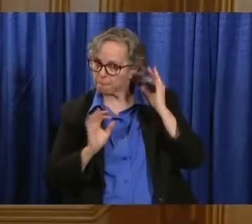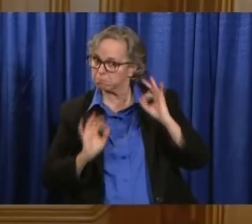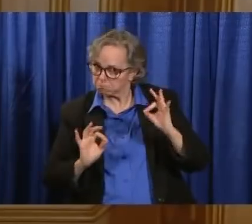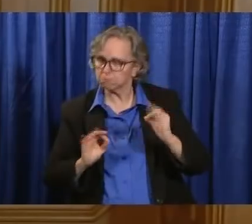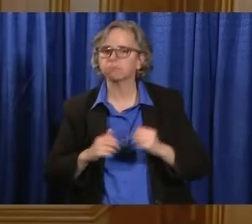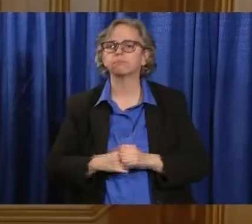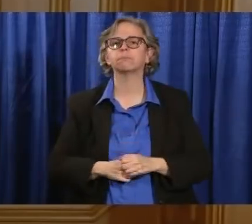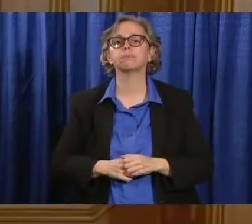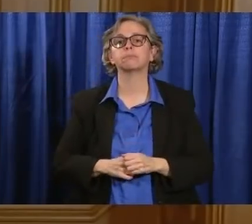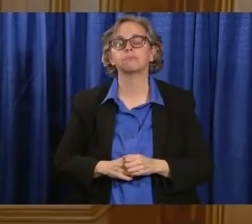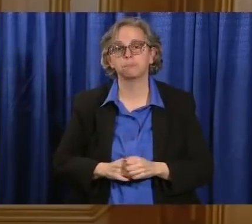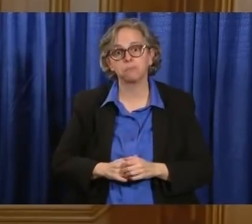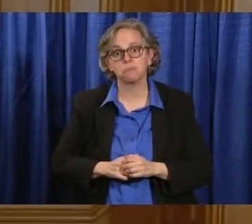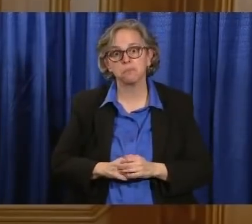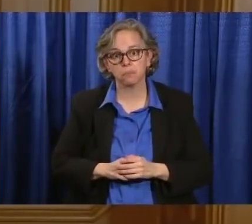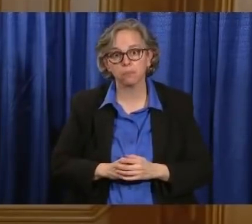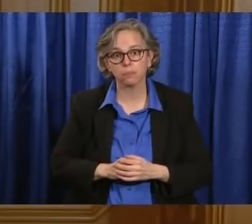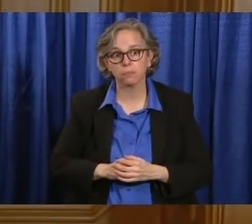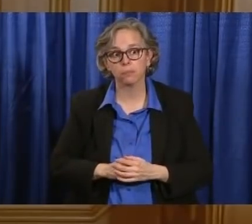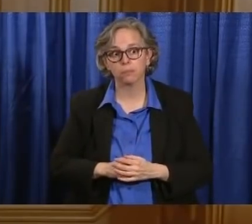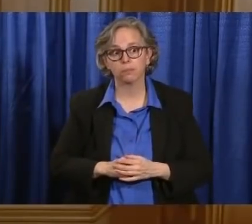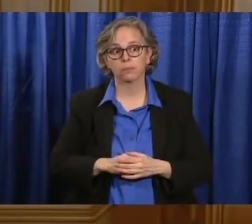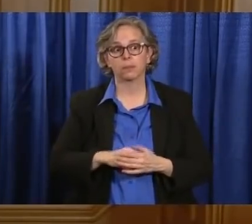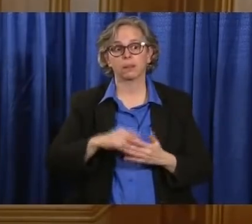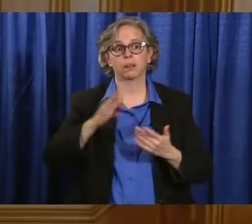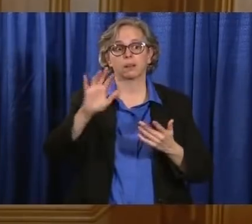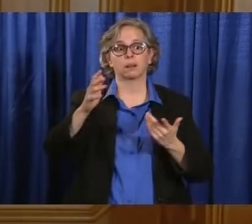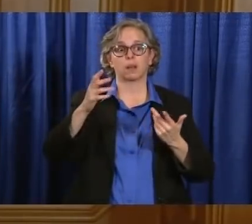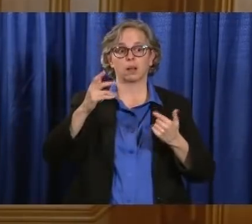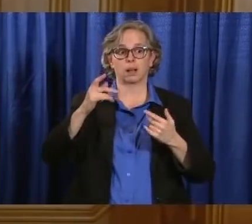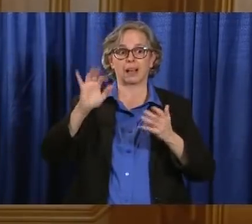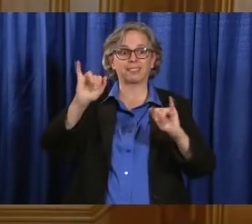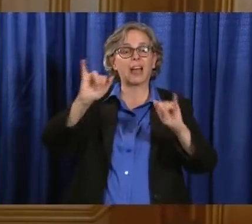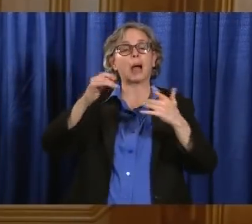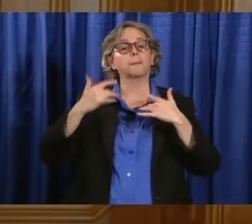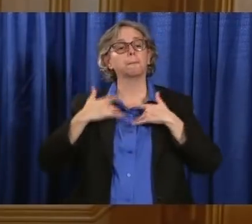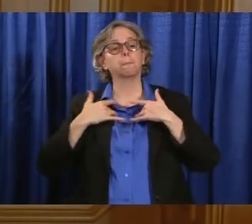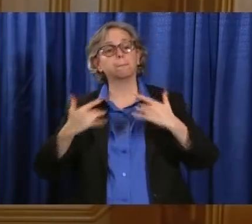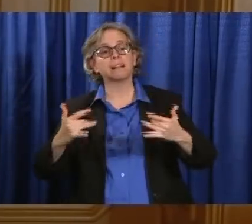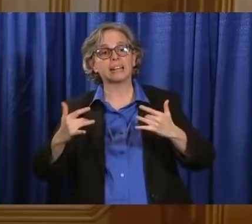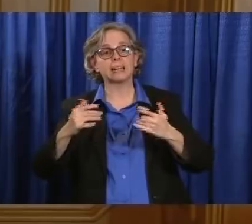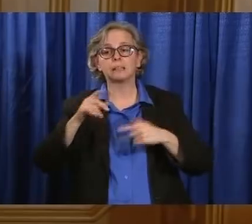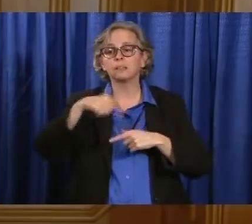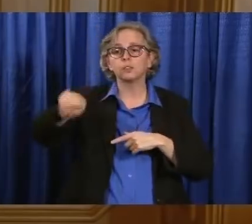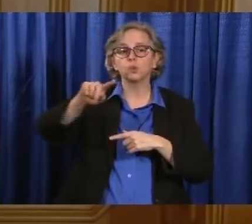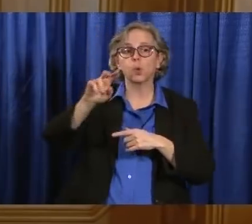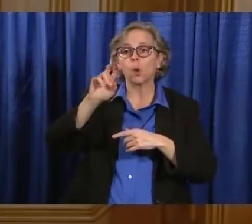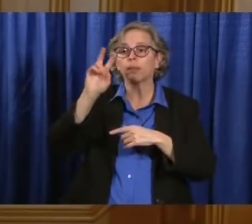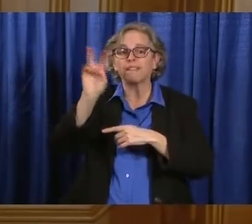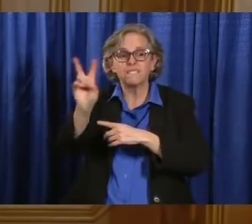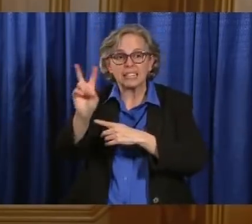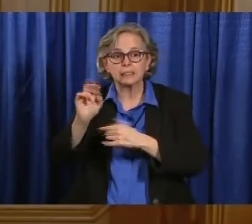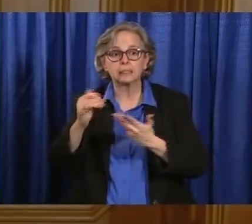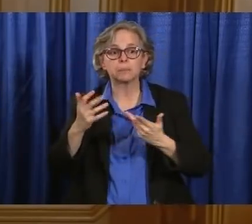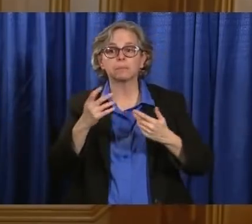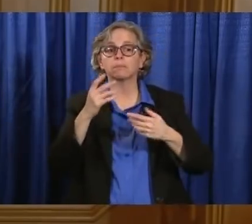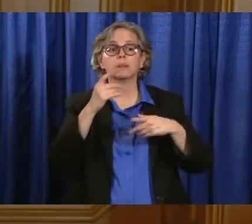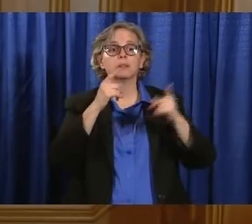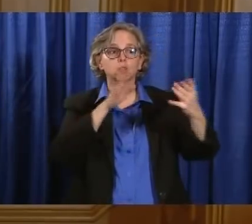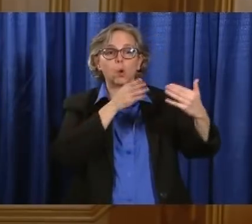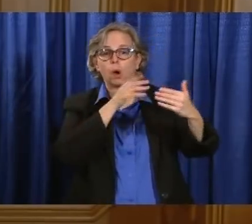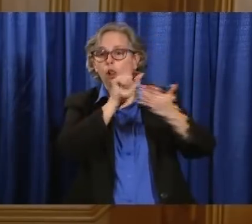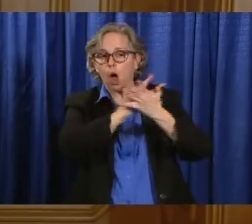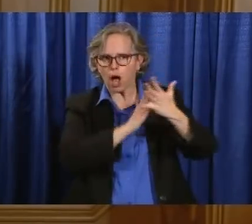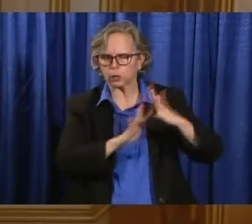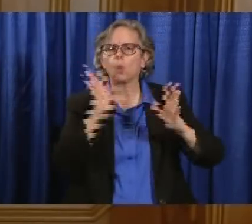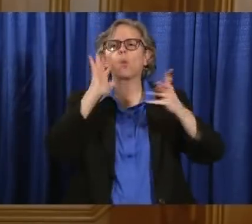The normal notification to victims, the normal notification to prosecutors, and all the things that normally happen will occur in regard